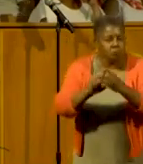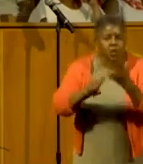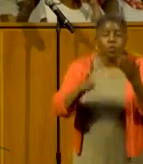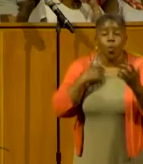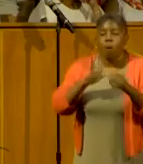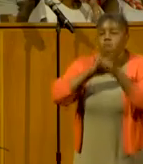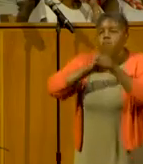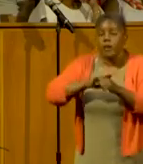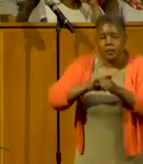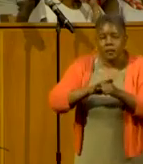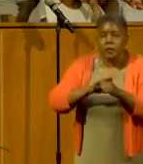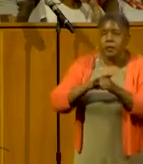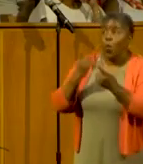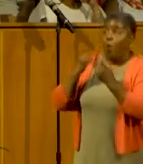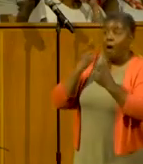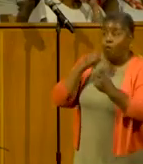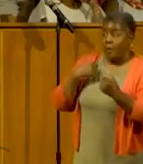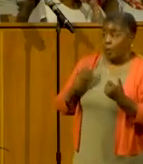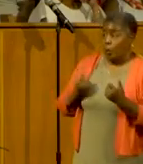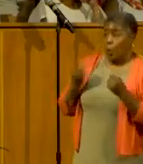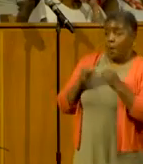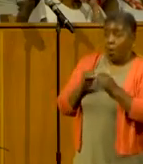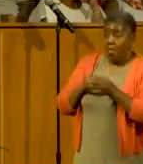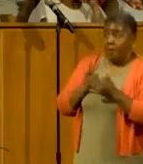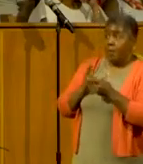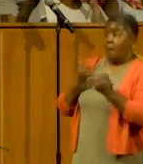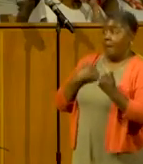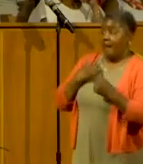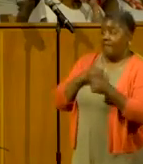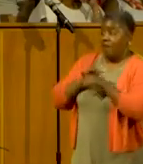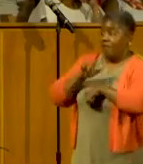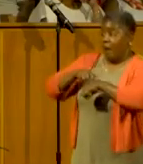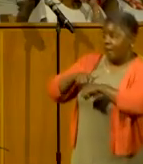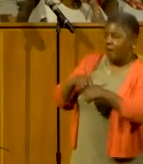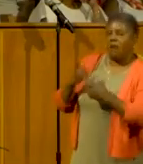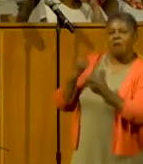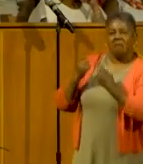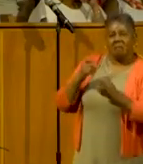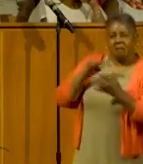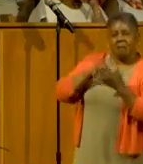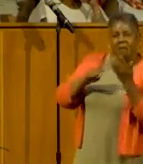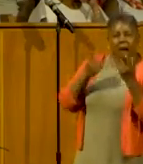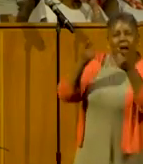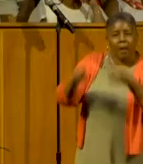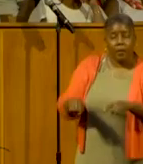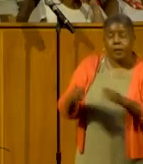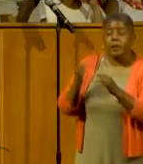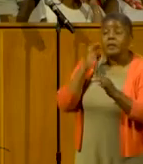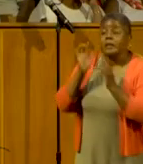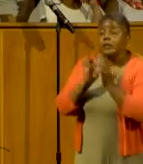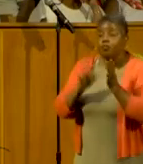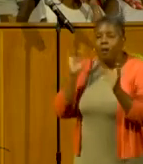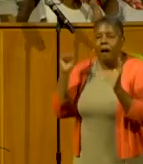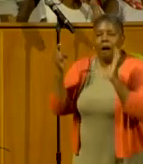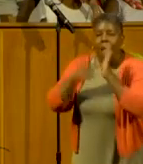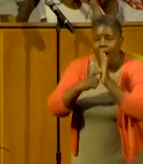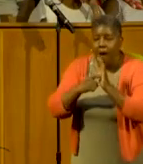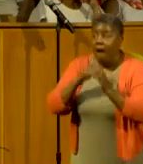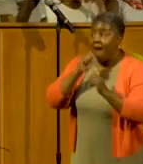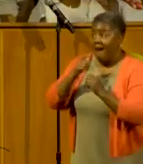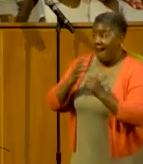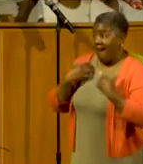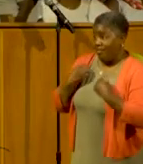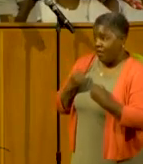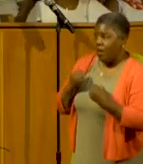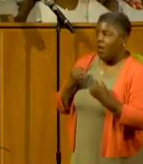The request for me to do more than people need or have tolerance for me to do is coming. When Jesus recognizes an unhealthy pursuit,